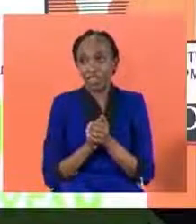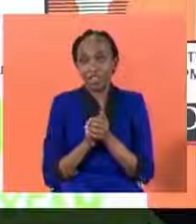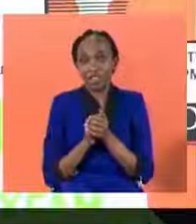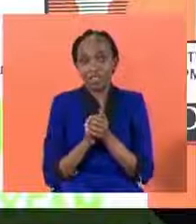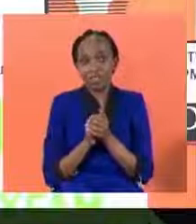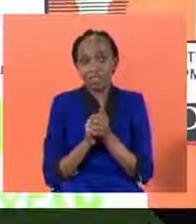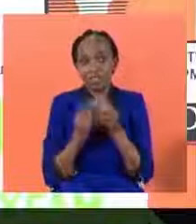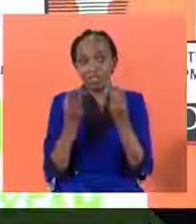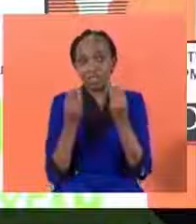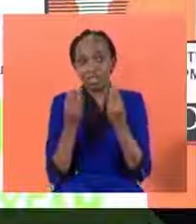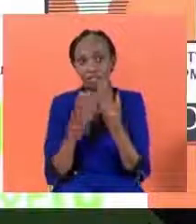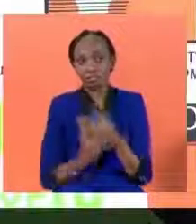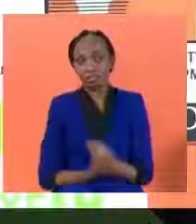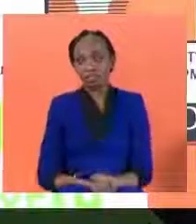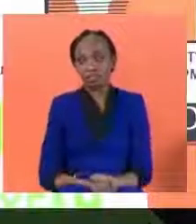of?